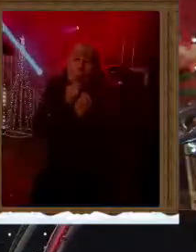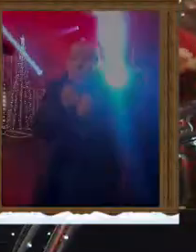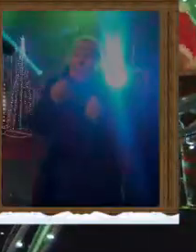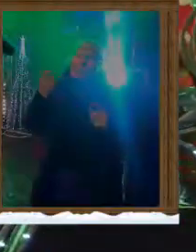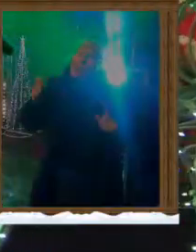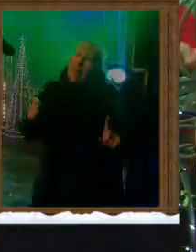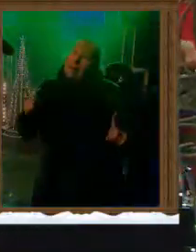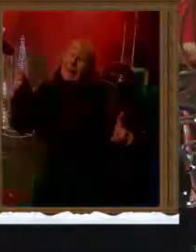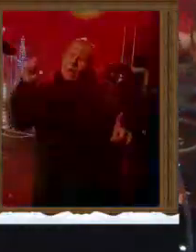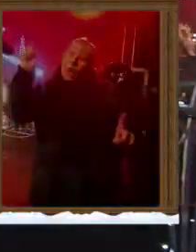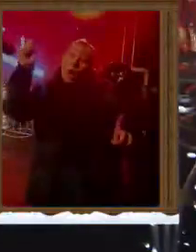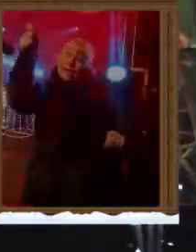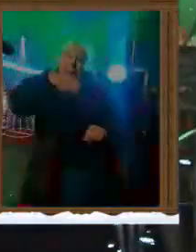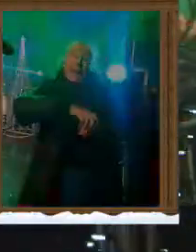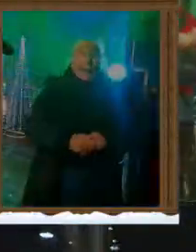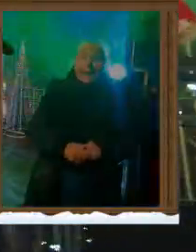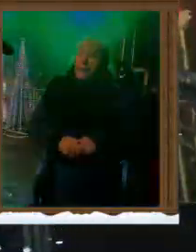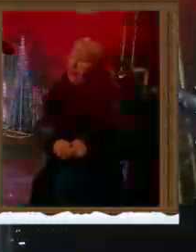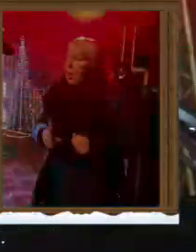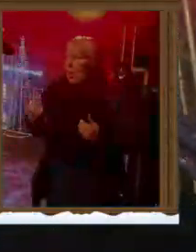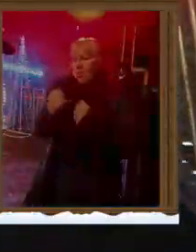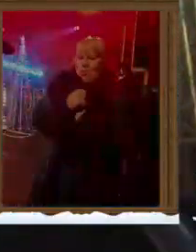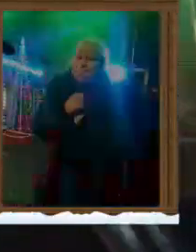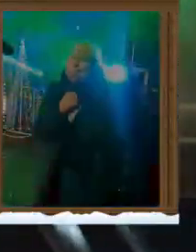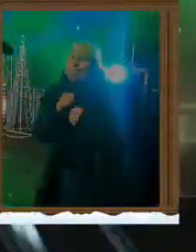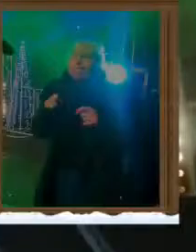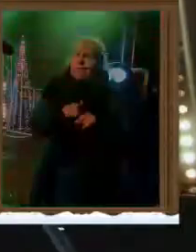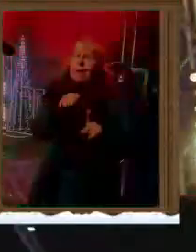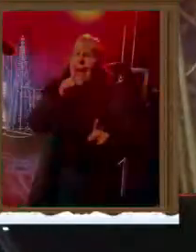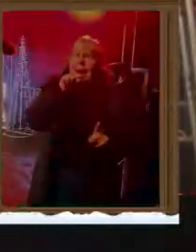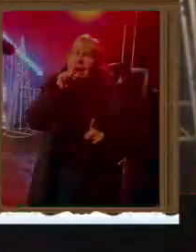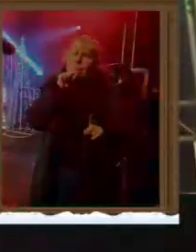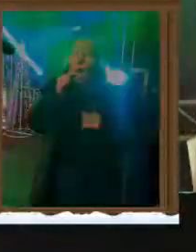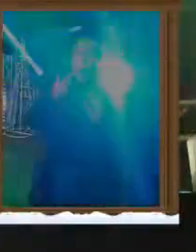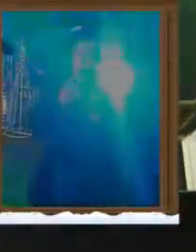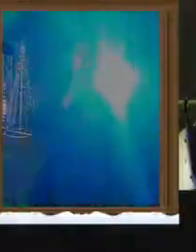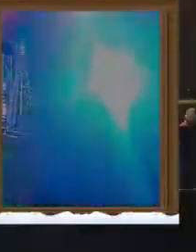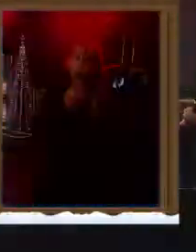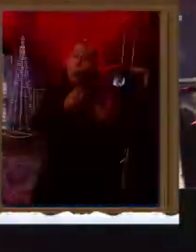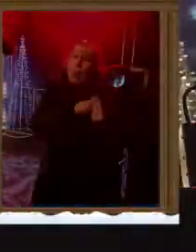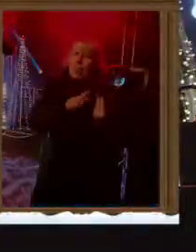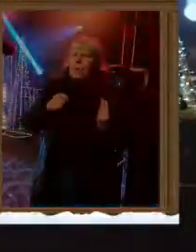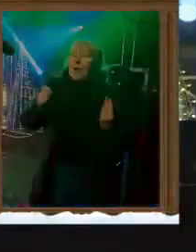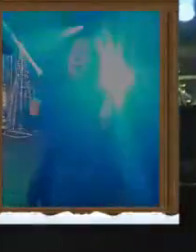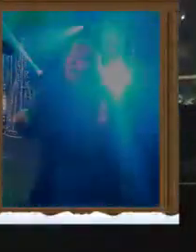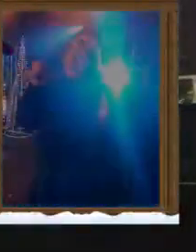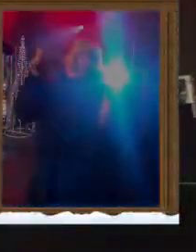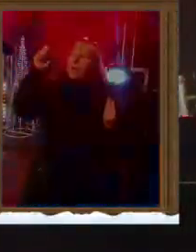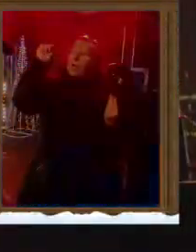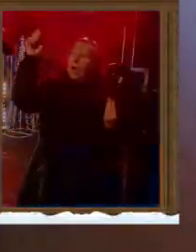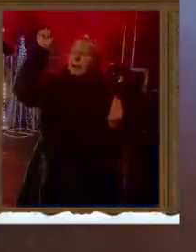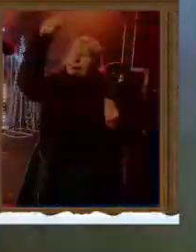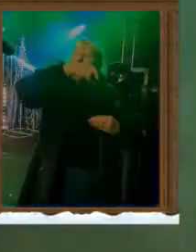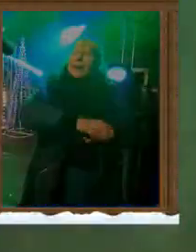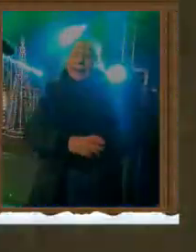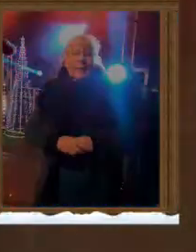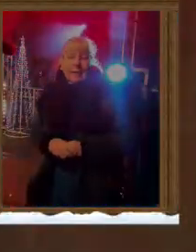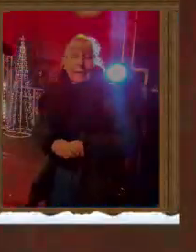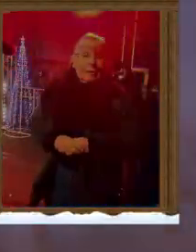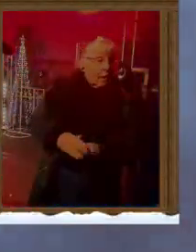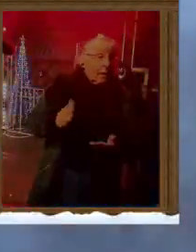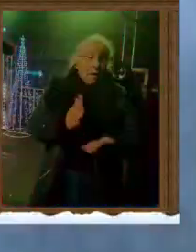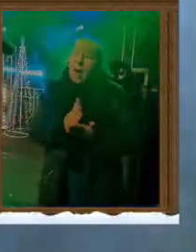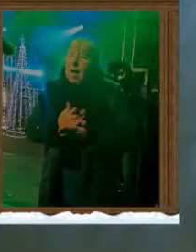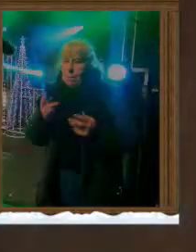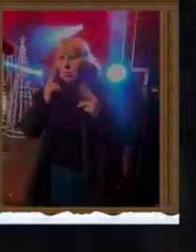we. We're snuggled up together, back to birds of a feather would be. Let's take the